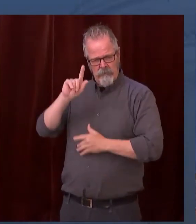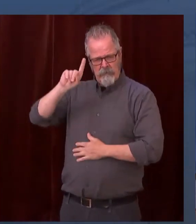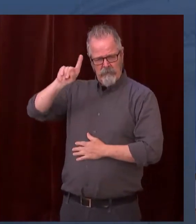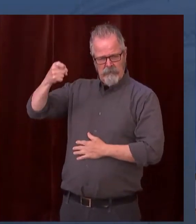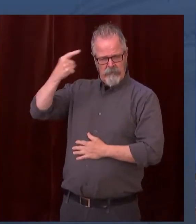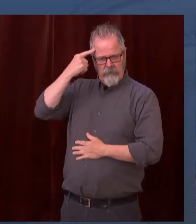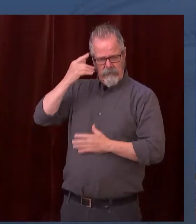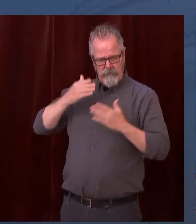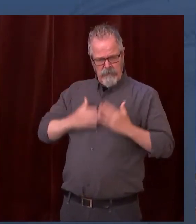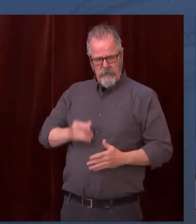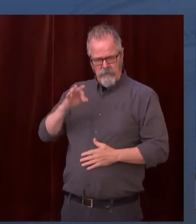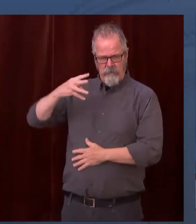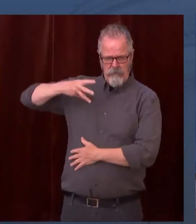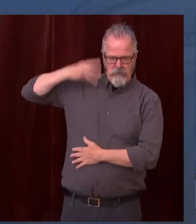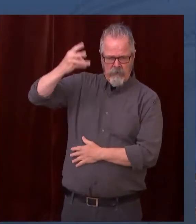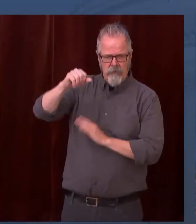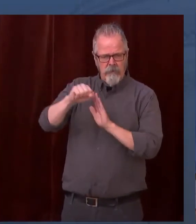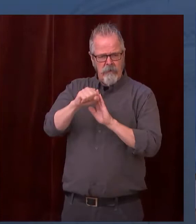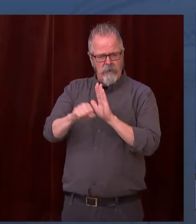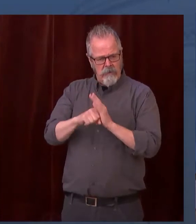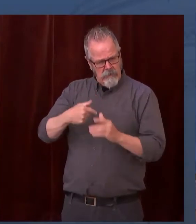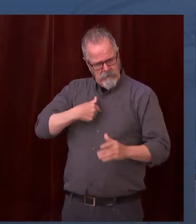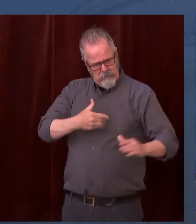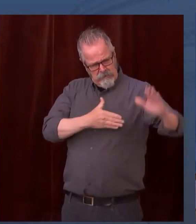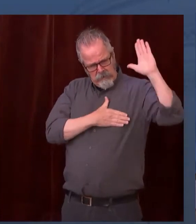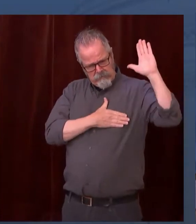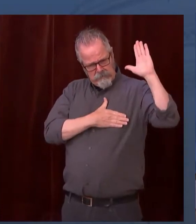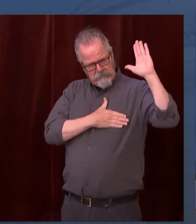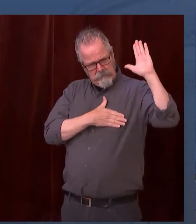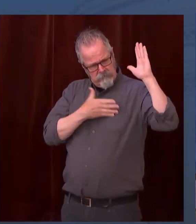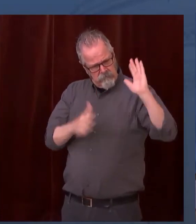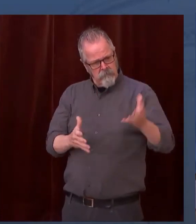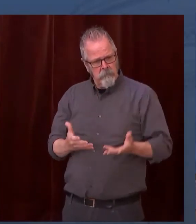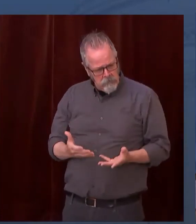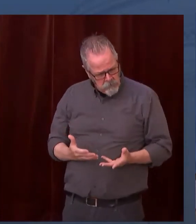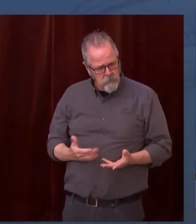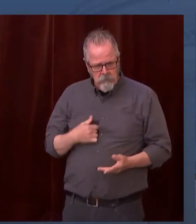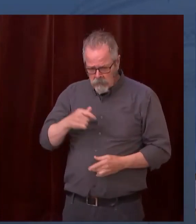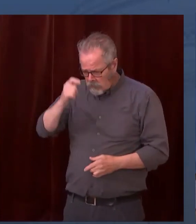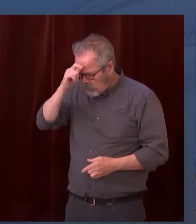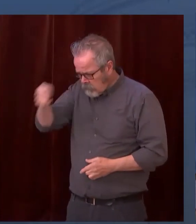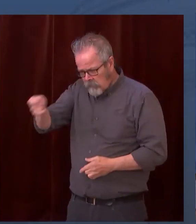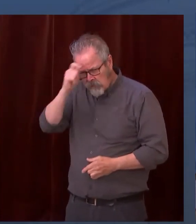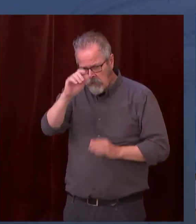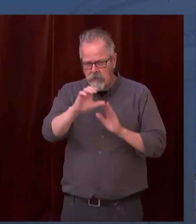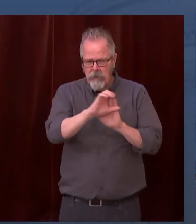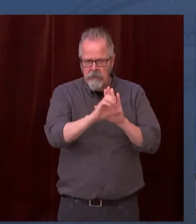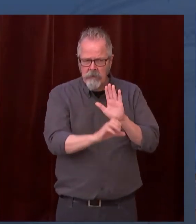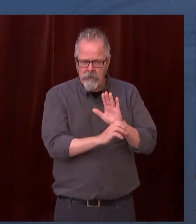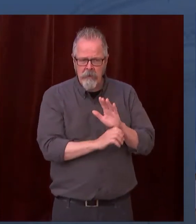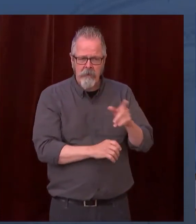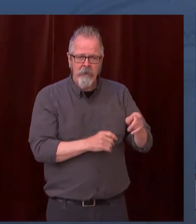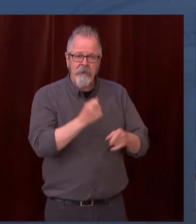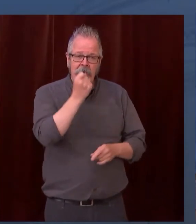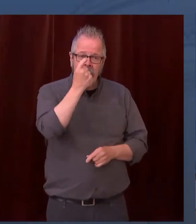Constitution that says that anyone has a right to infect another person with a deadly disease.